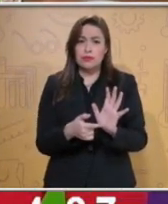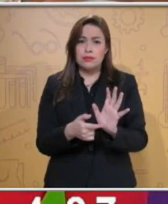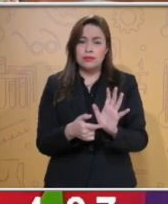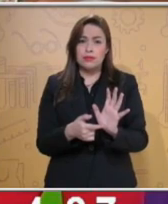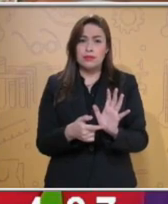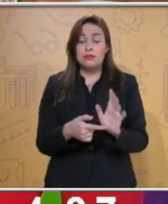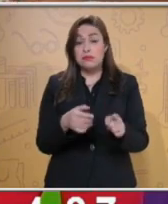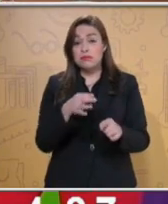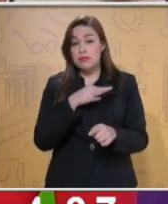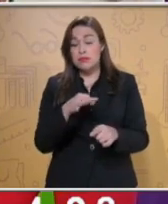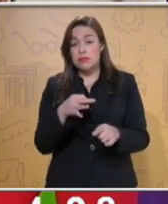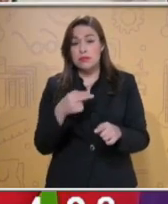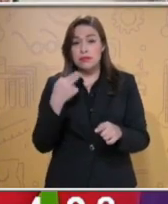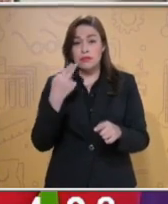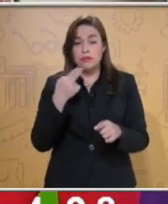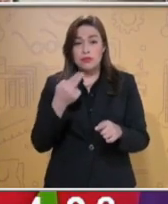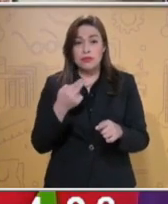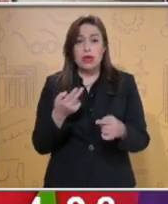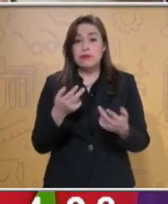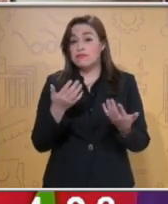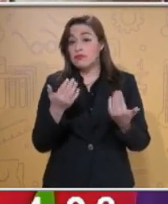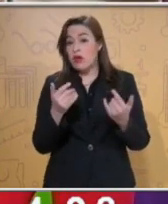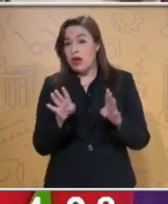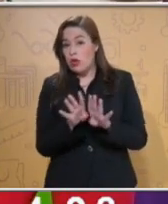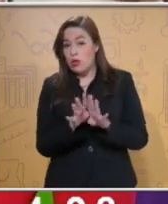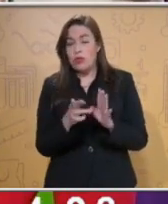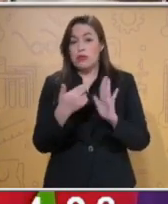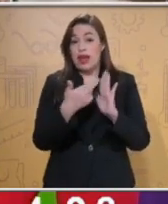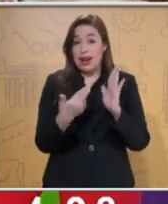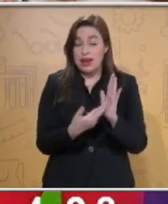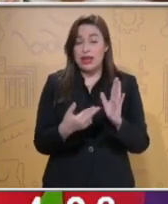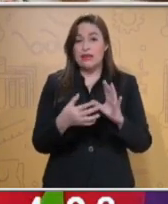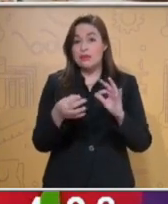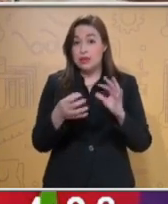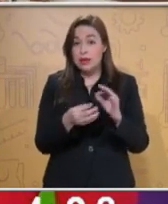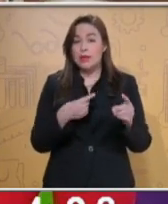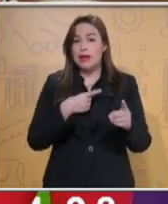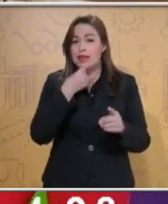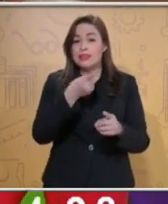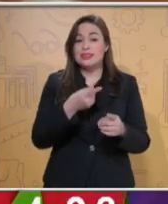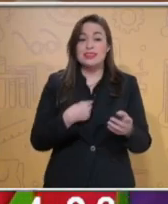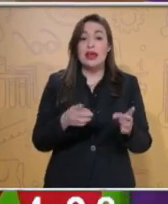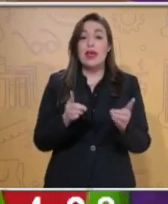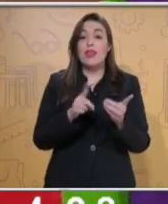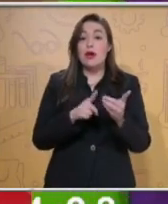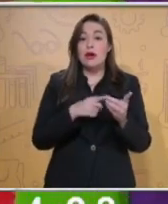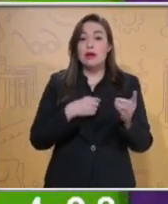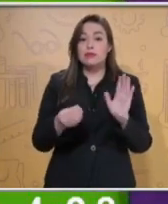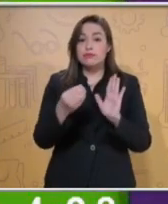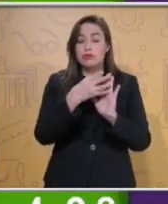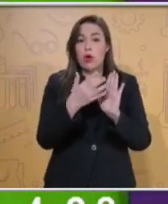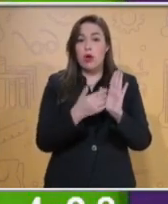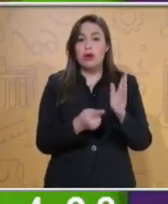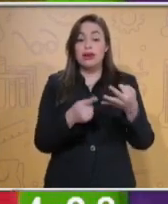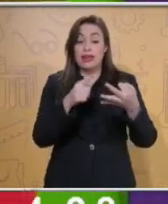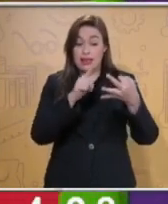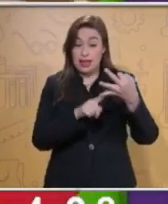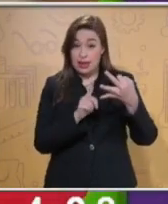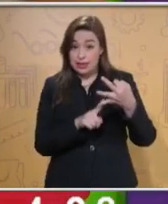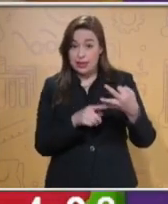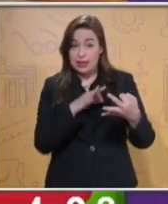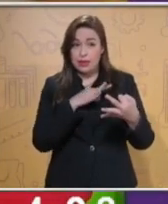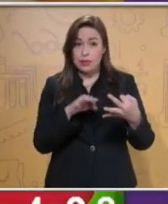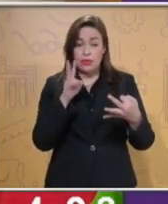diagonal lines. So there is not a rule in the way that you are going to draw your own comic. In the third one, we can